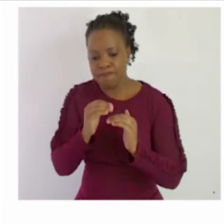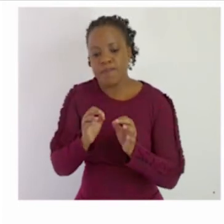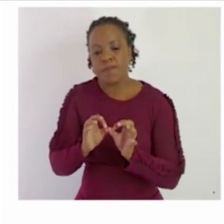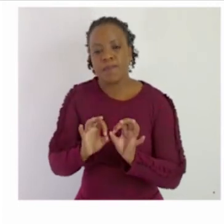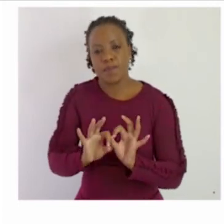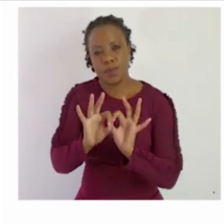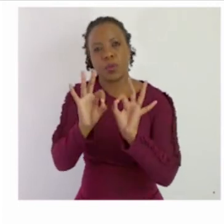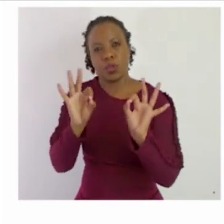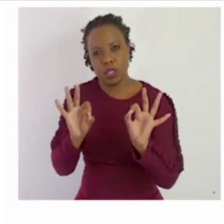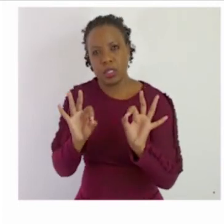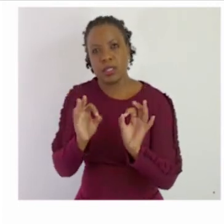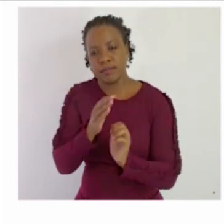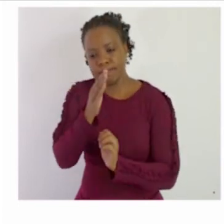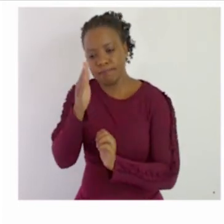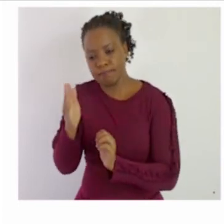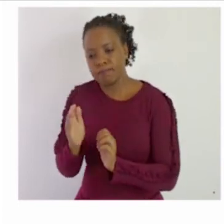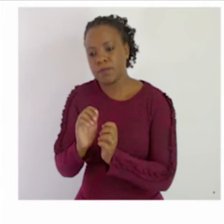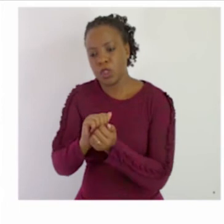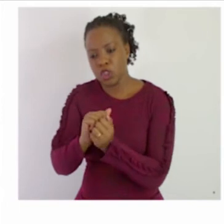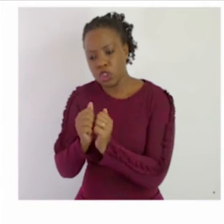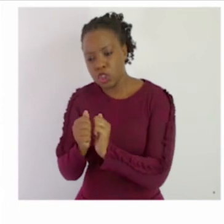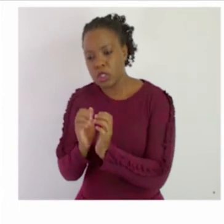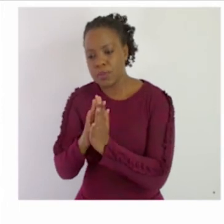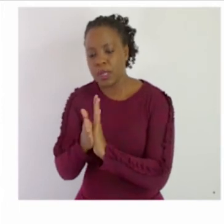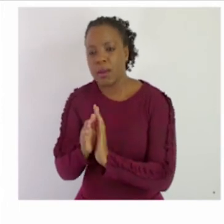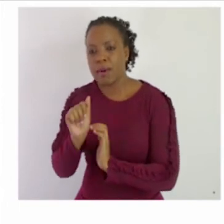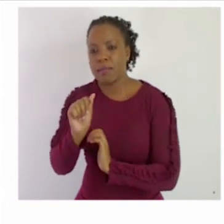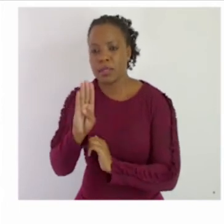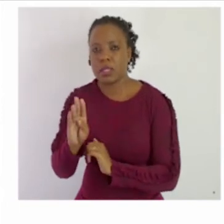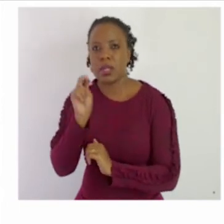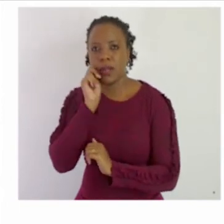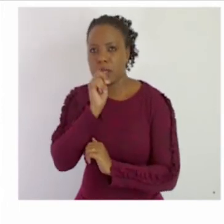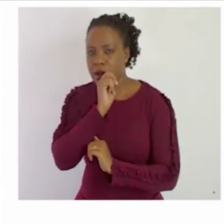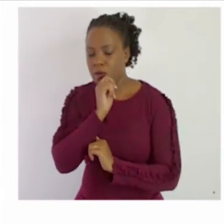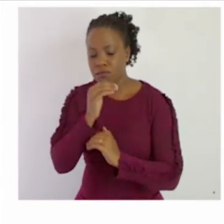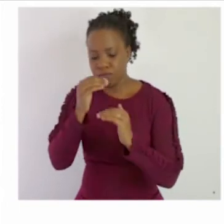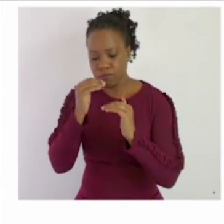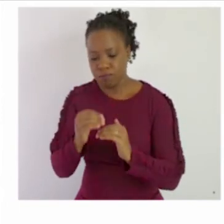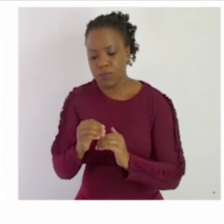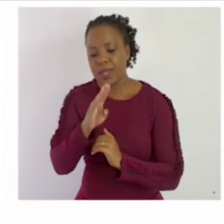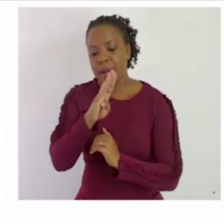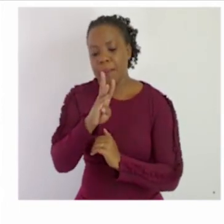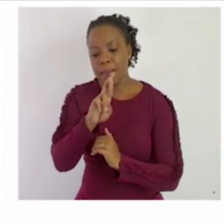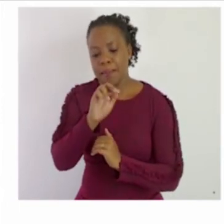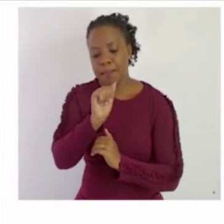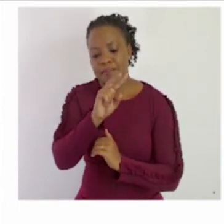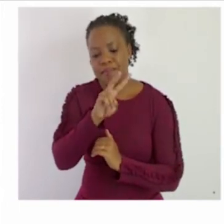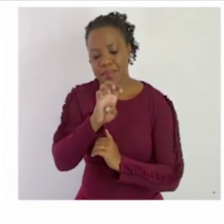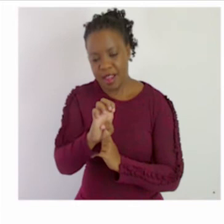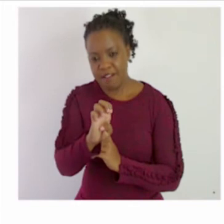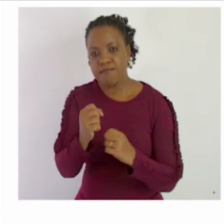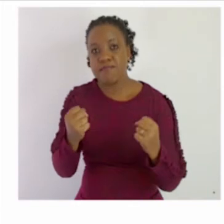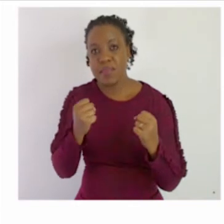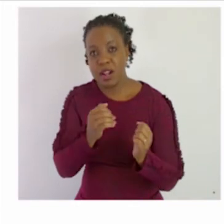brave, abstract noun is bravery. Right. Last but not least